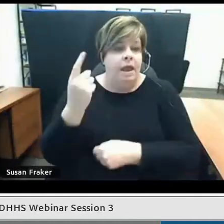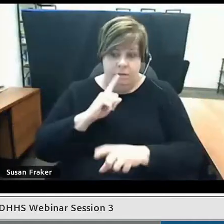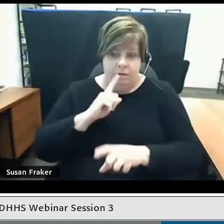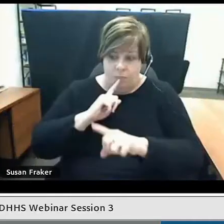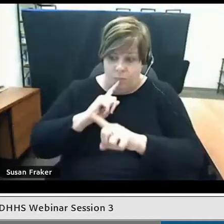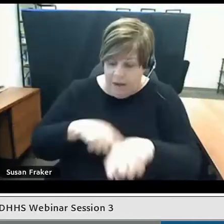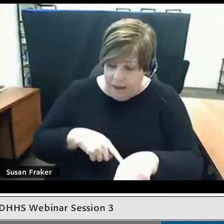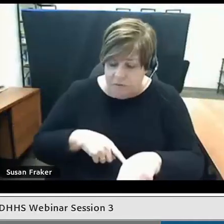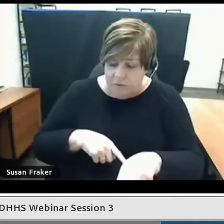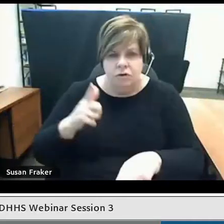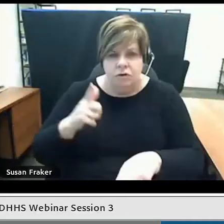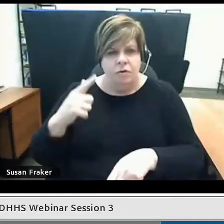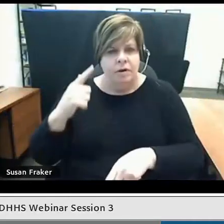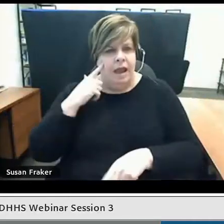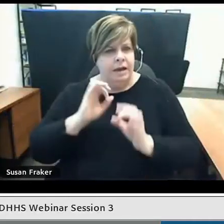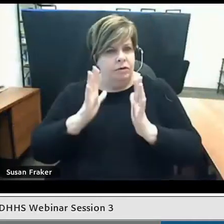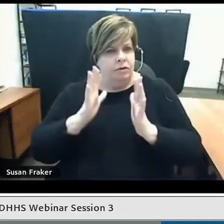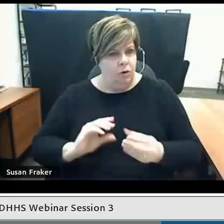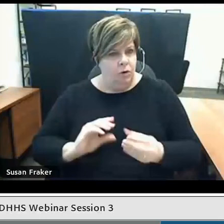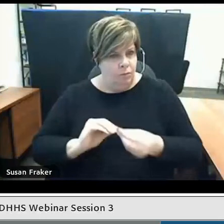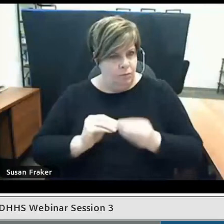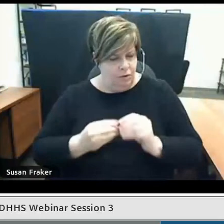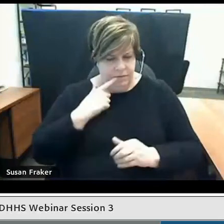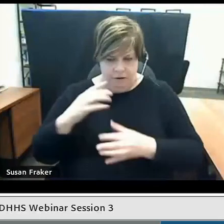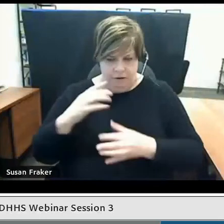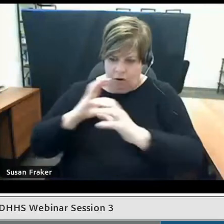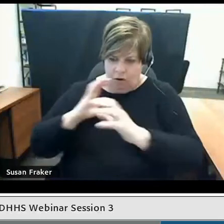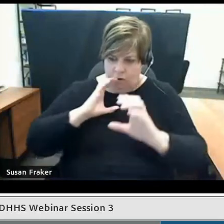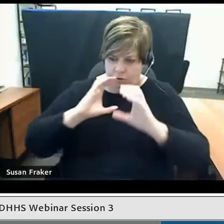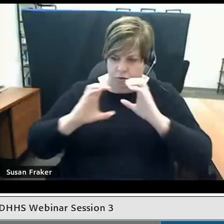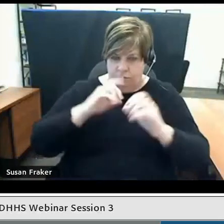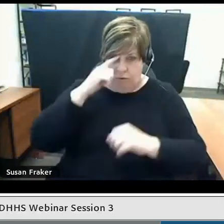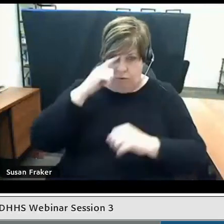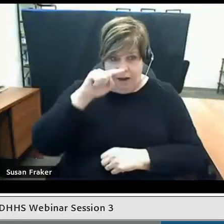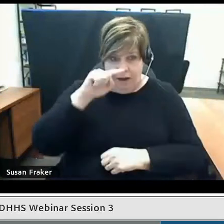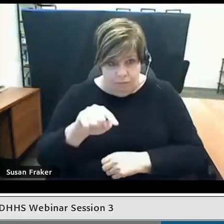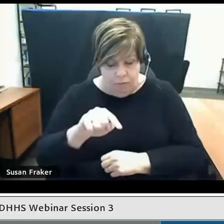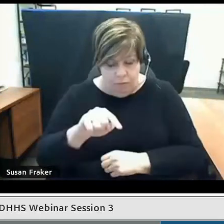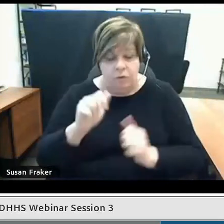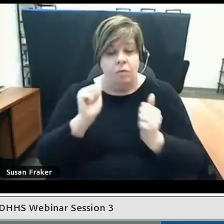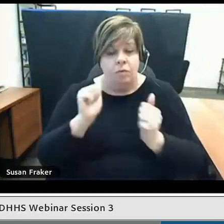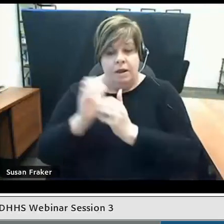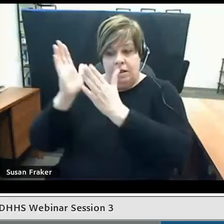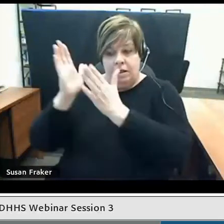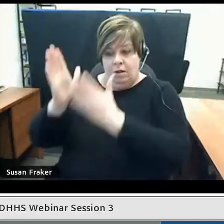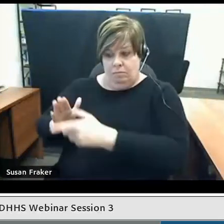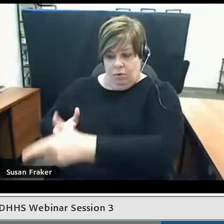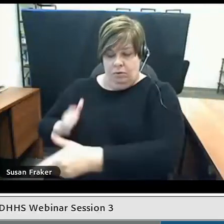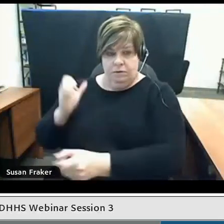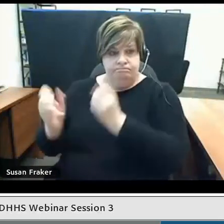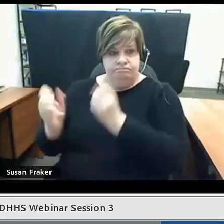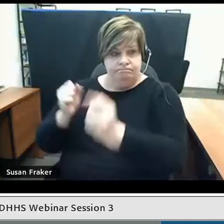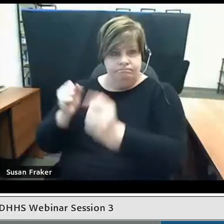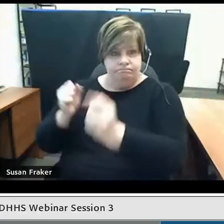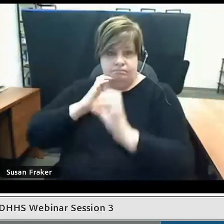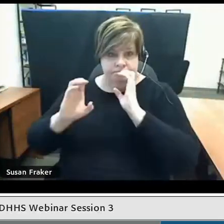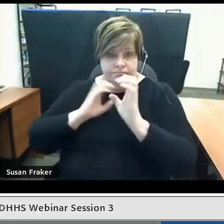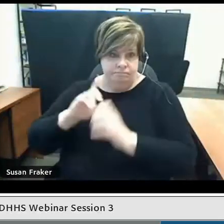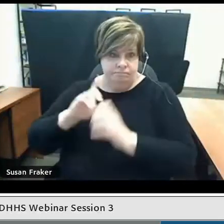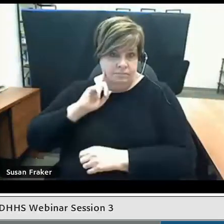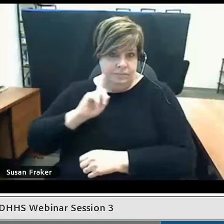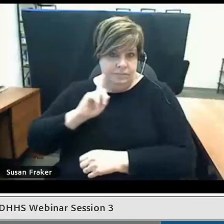gives you an interpreter number and says that they're going to communicate for you with a person using sign language to communicate. Typically,